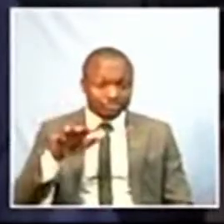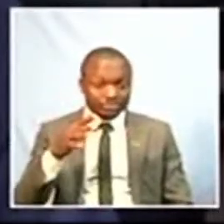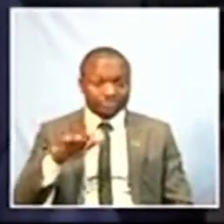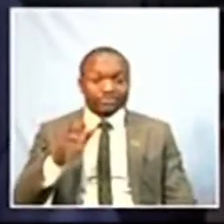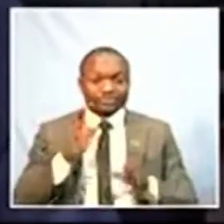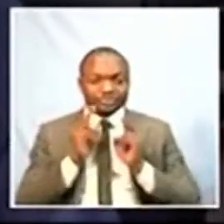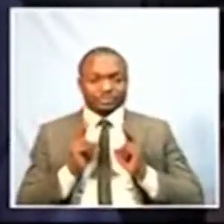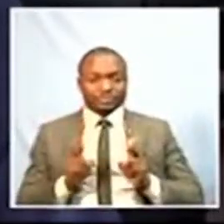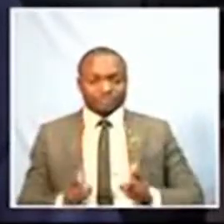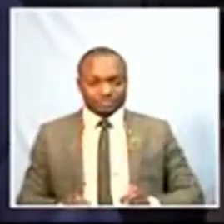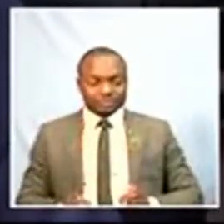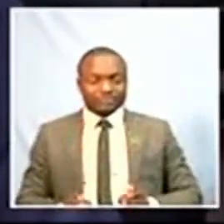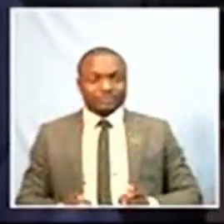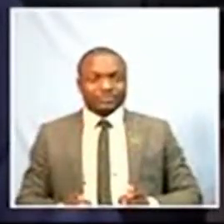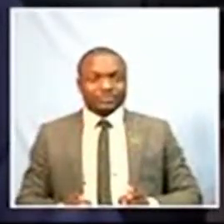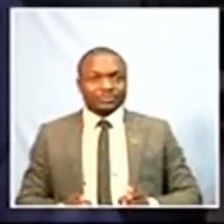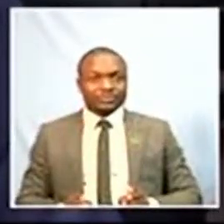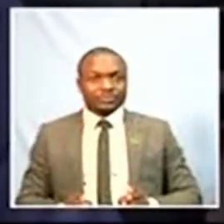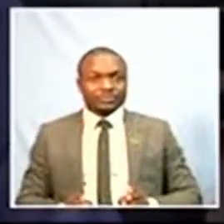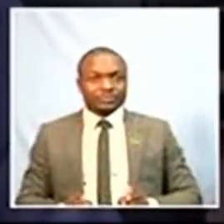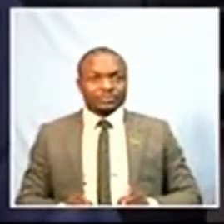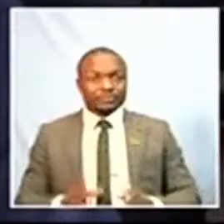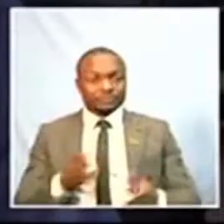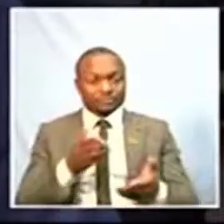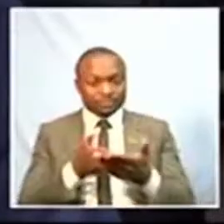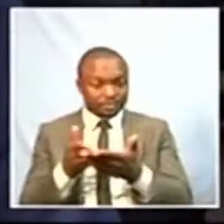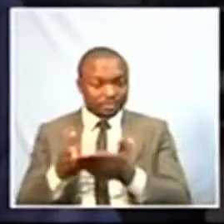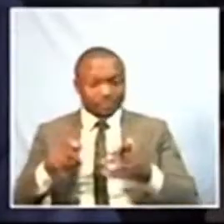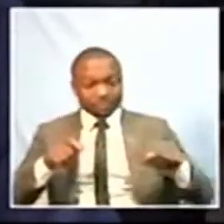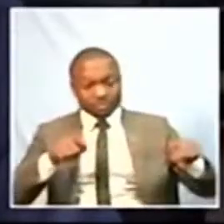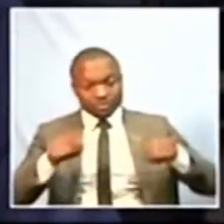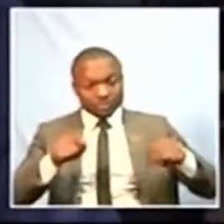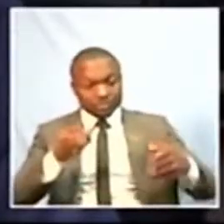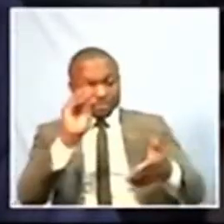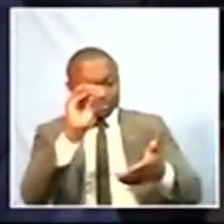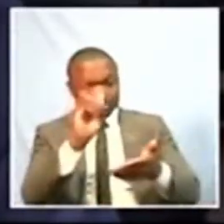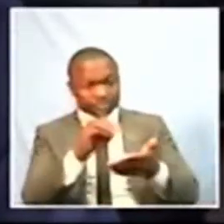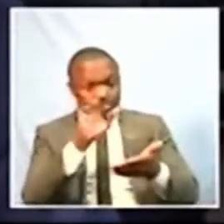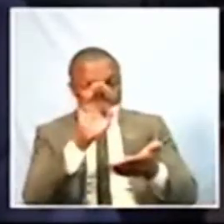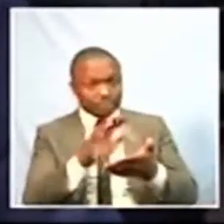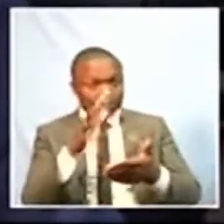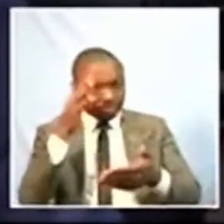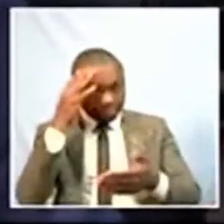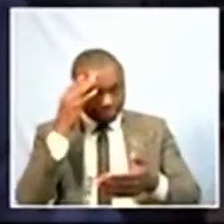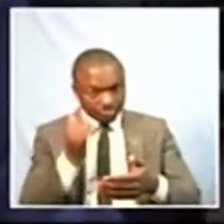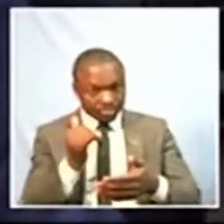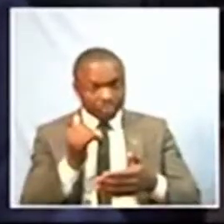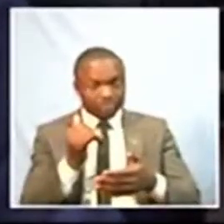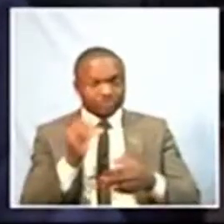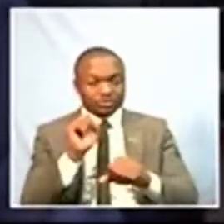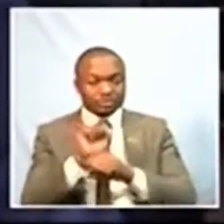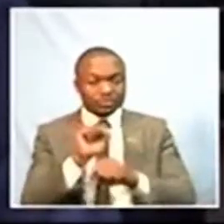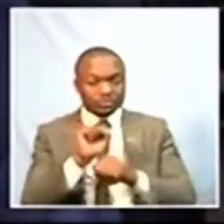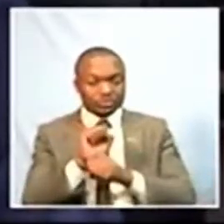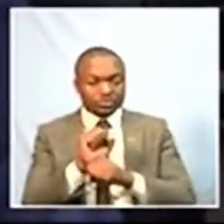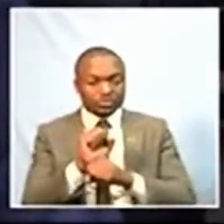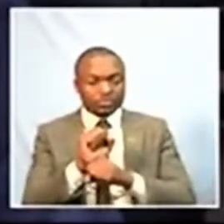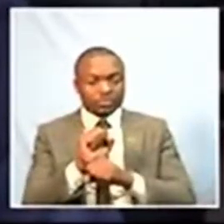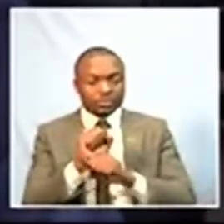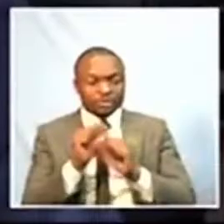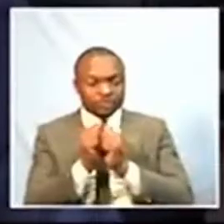human being? So these are the controls that are put there. Why should you choose to operate outside the